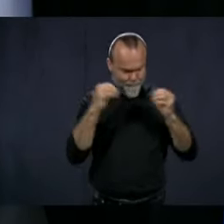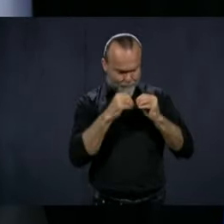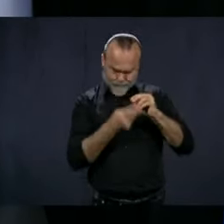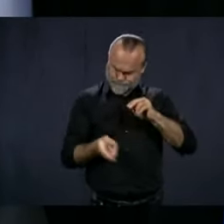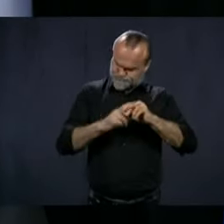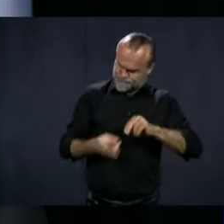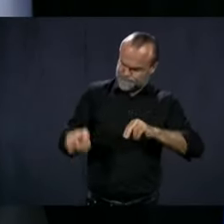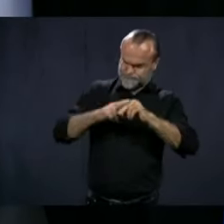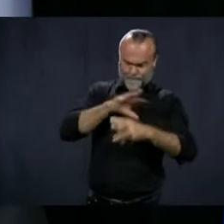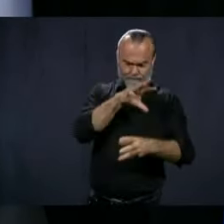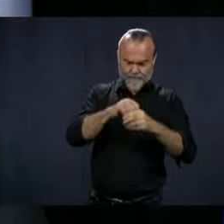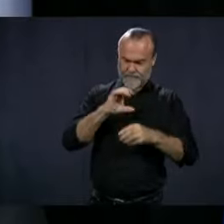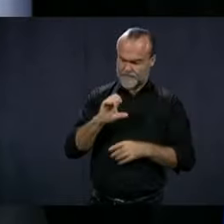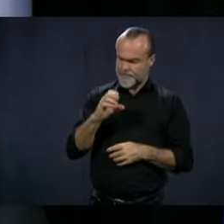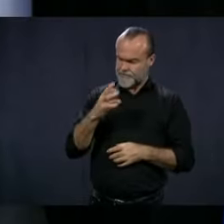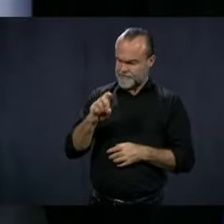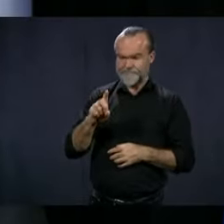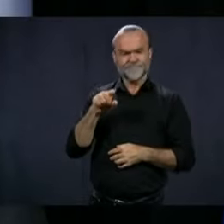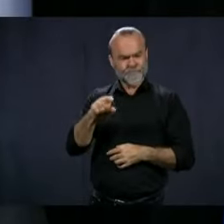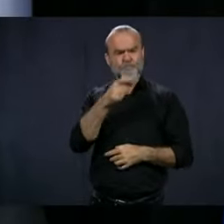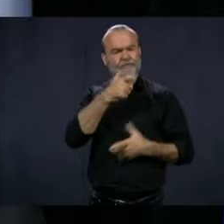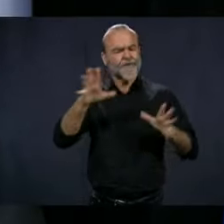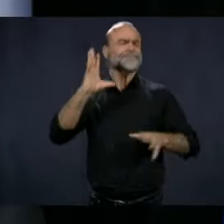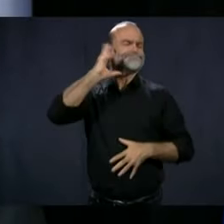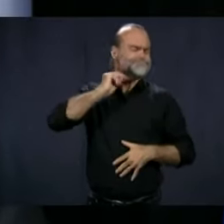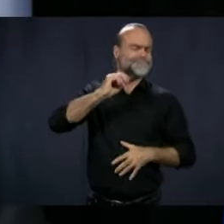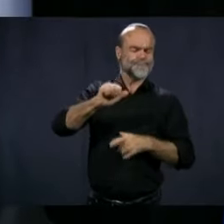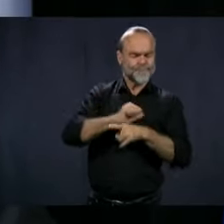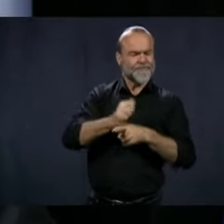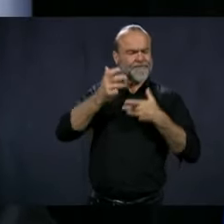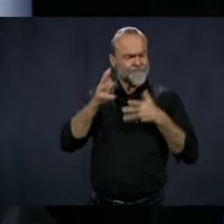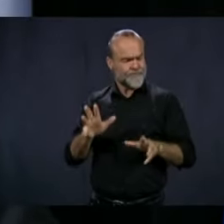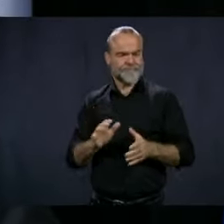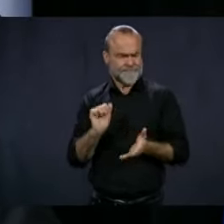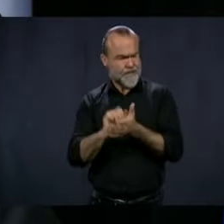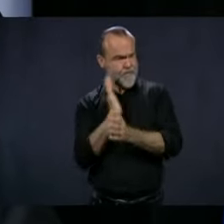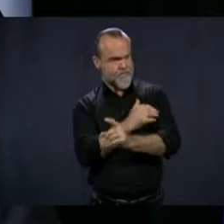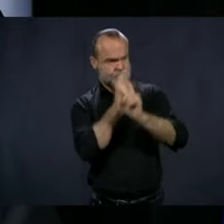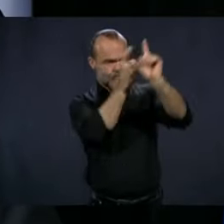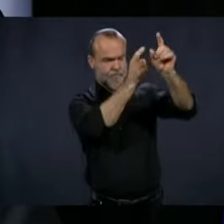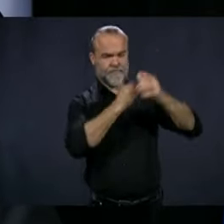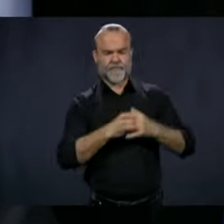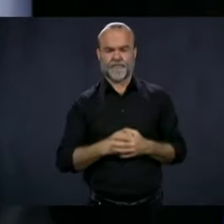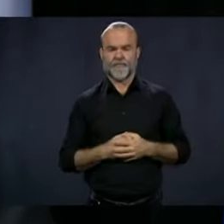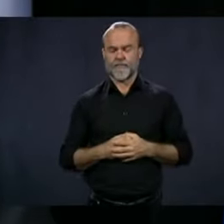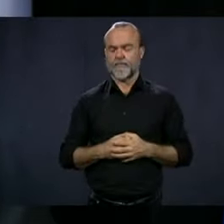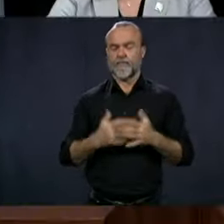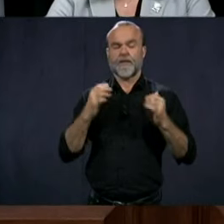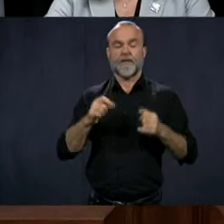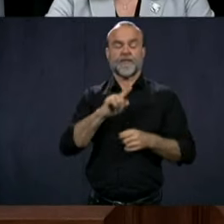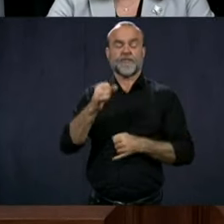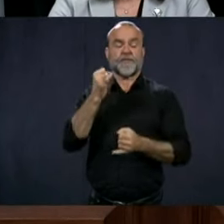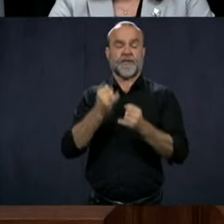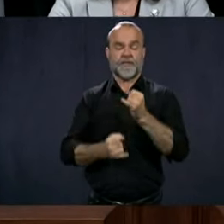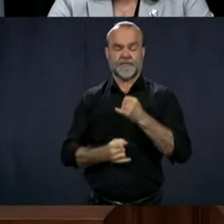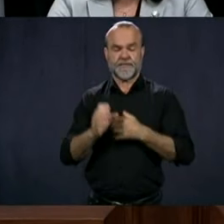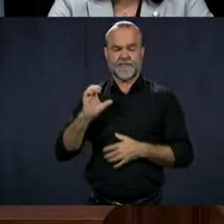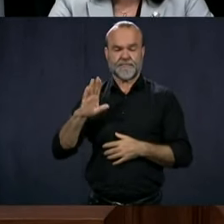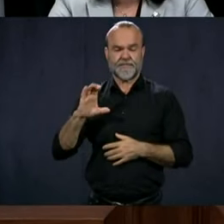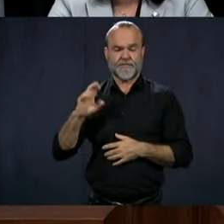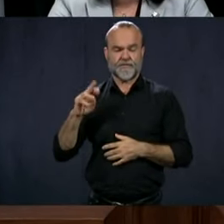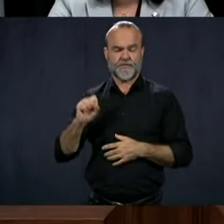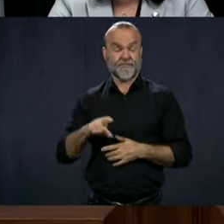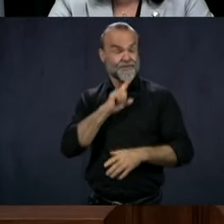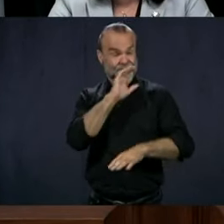CHSLD is people that have been trained. Thank you. And for our last question, Katissonne, CBC News. Good